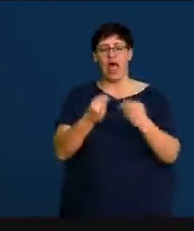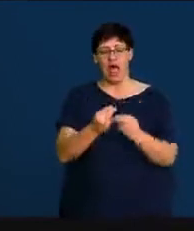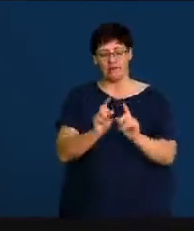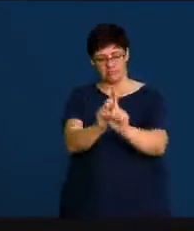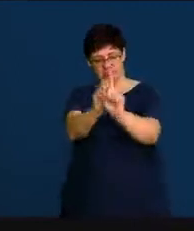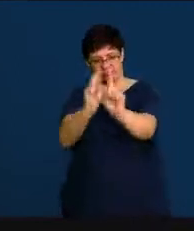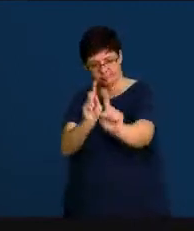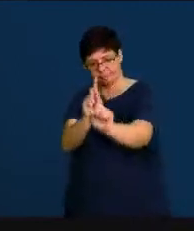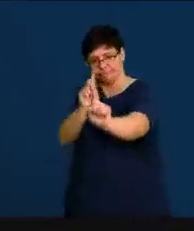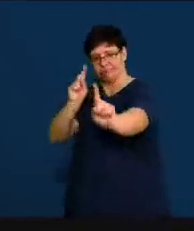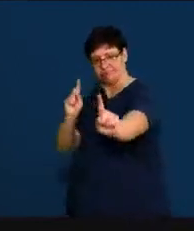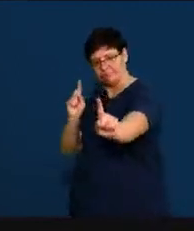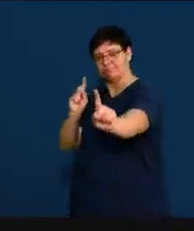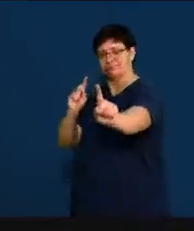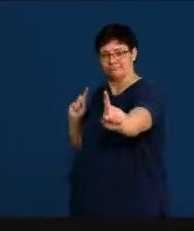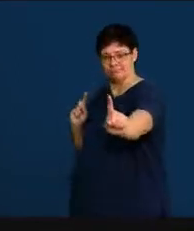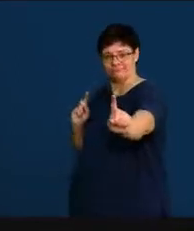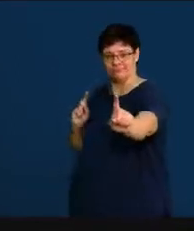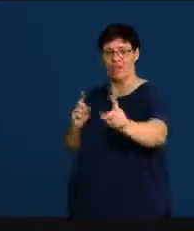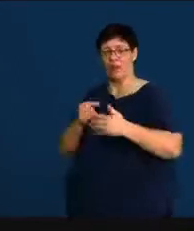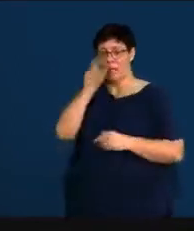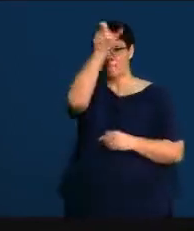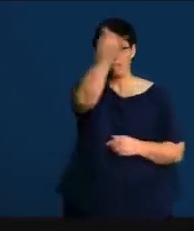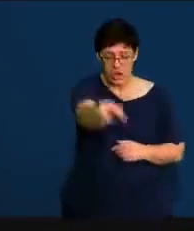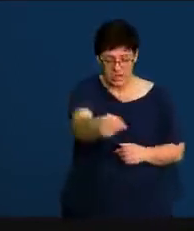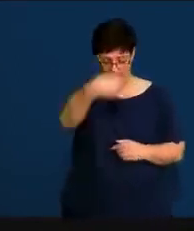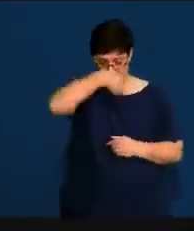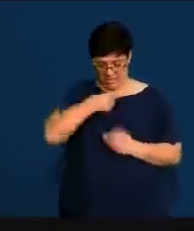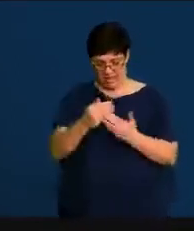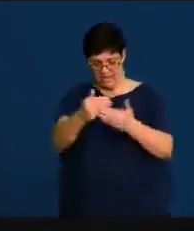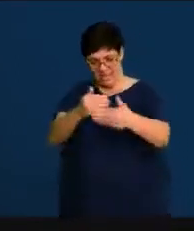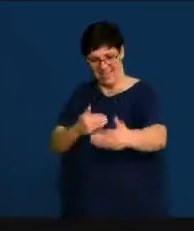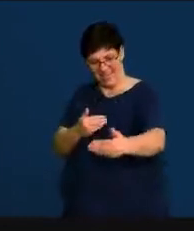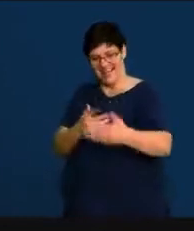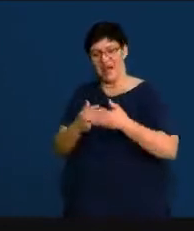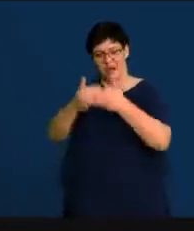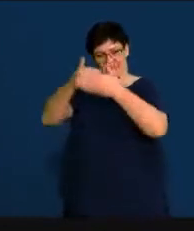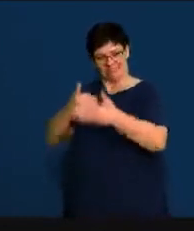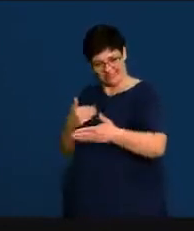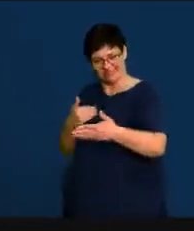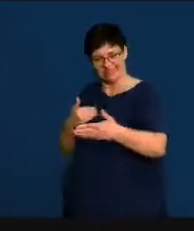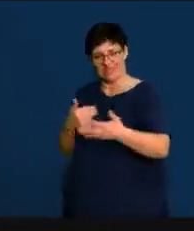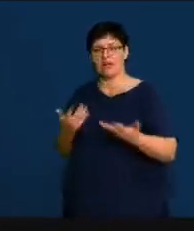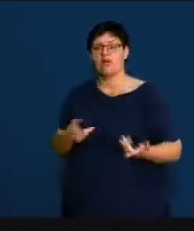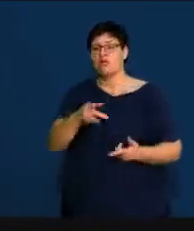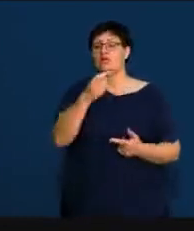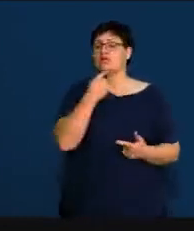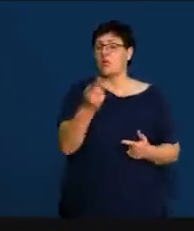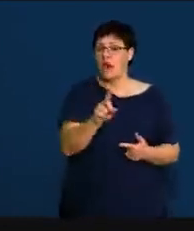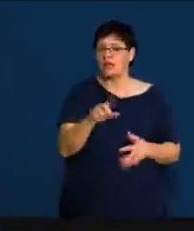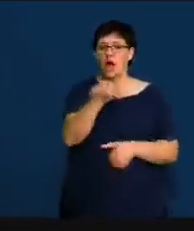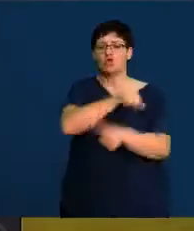on the floor that keep the distance from the person in front of you and the person behind you. Now, you call it